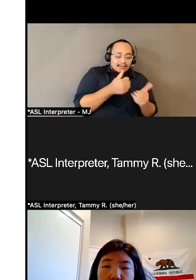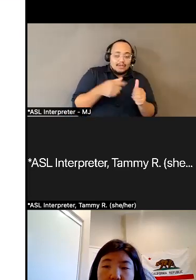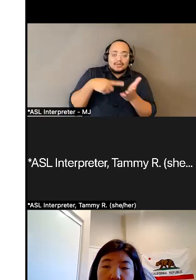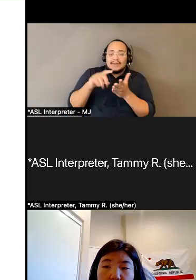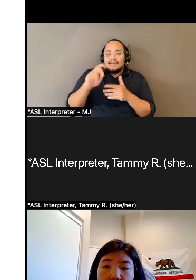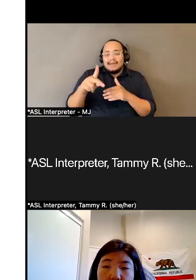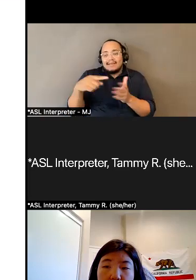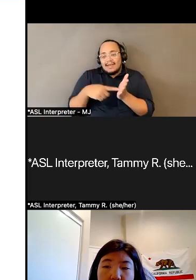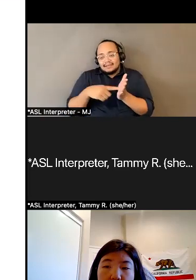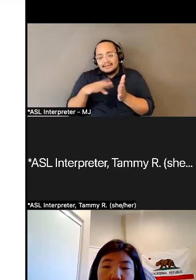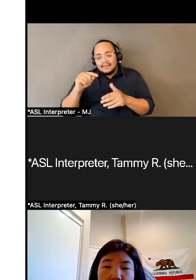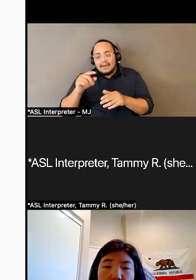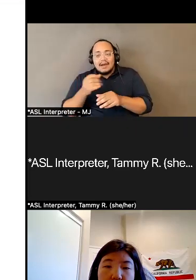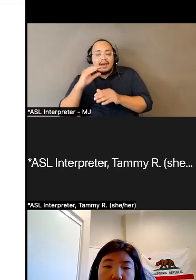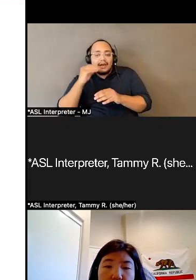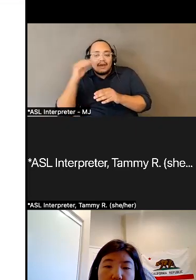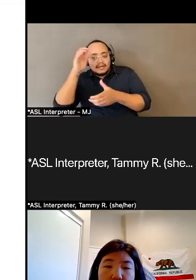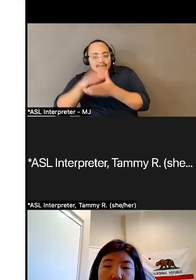Next slide.